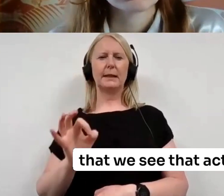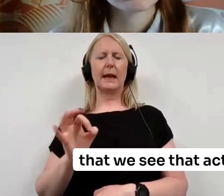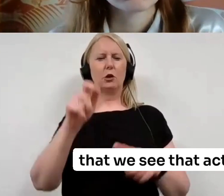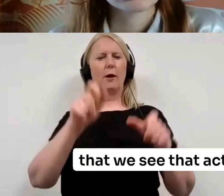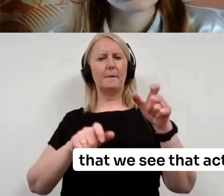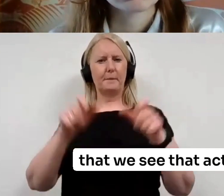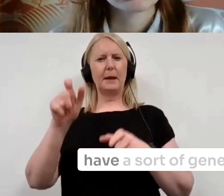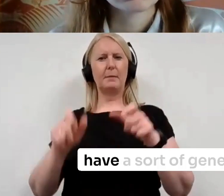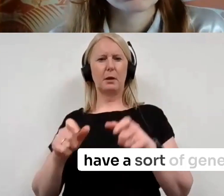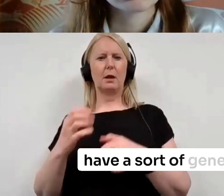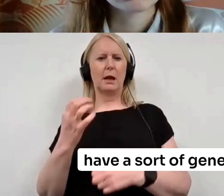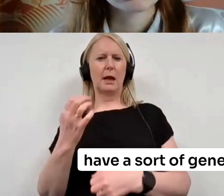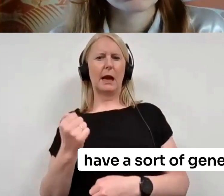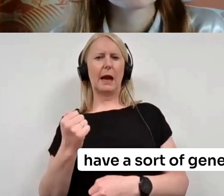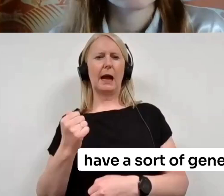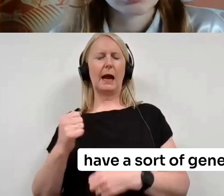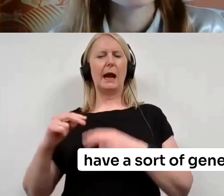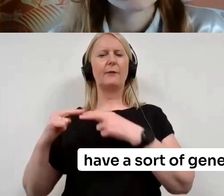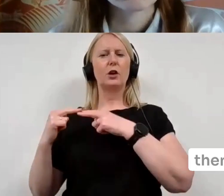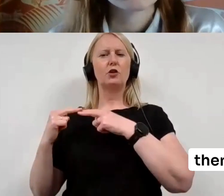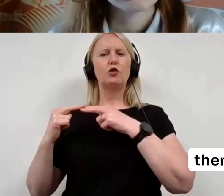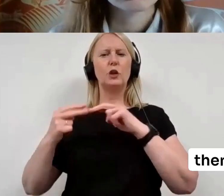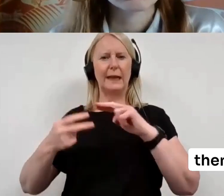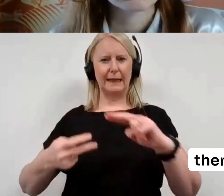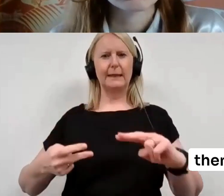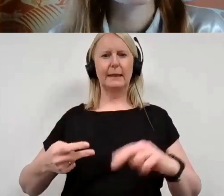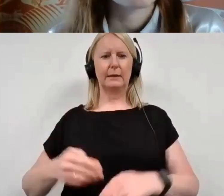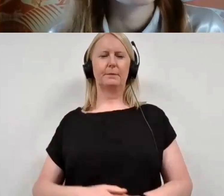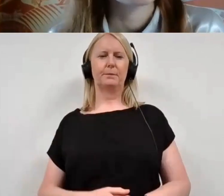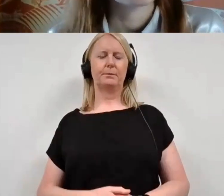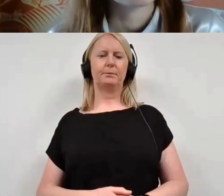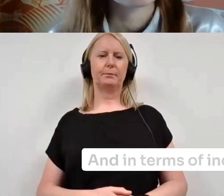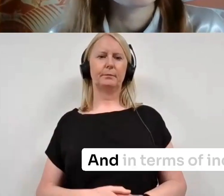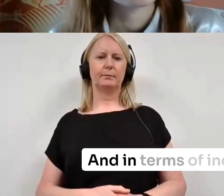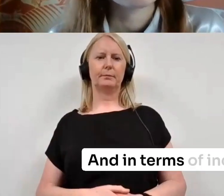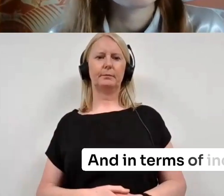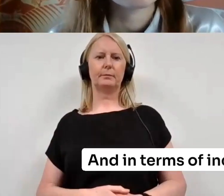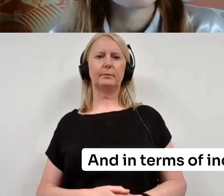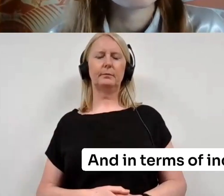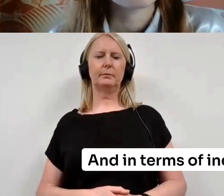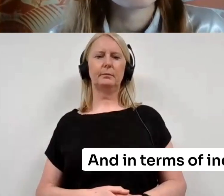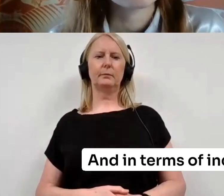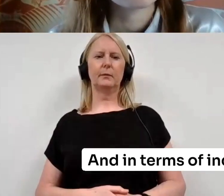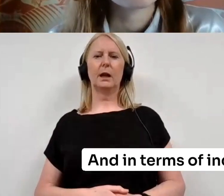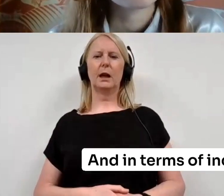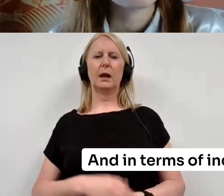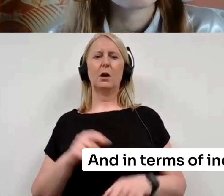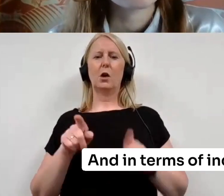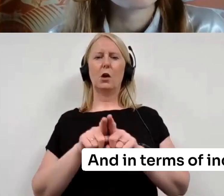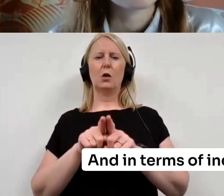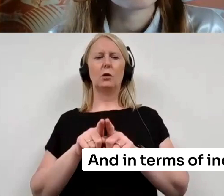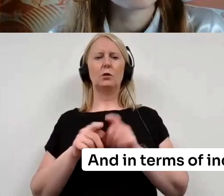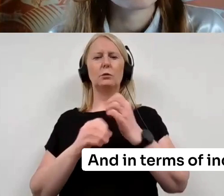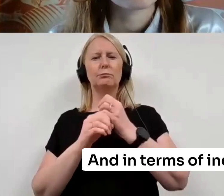that actually have bowel cancer have a sort of genetic condition that leads them to that. And in terms of incontinence,